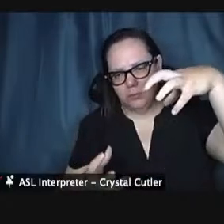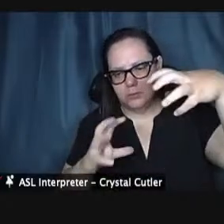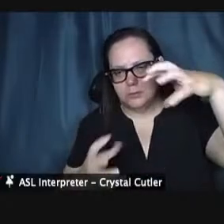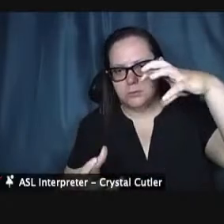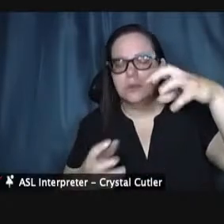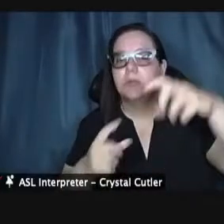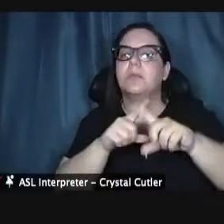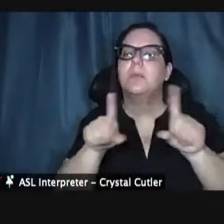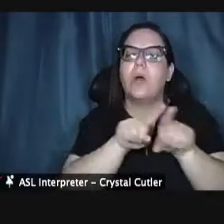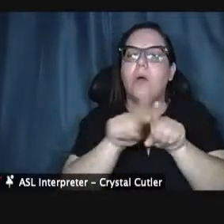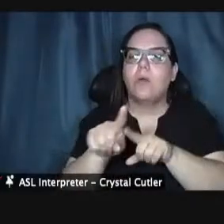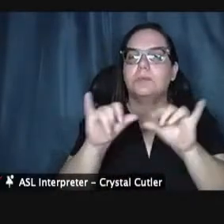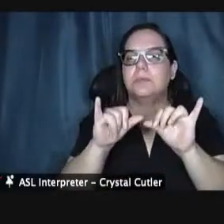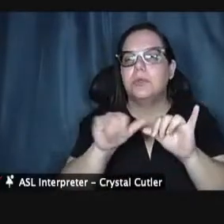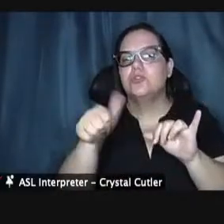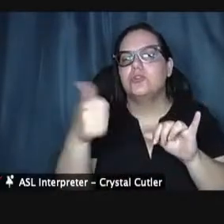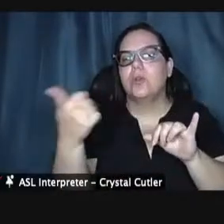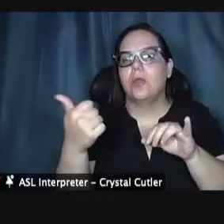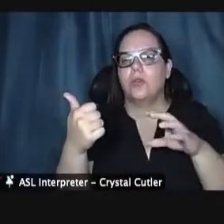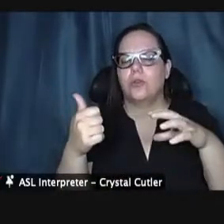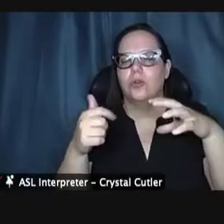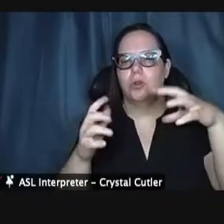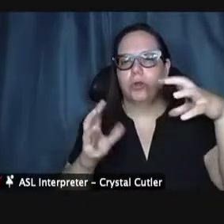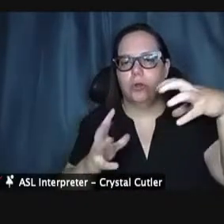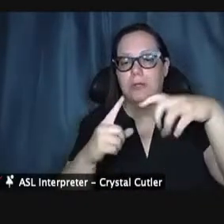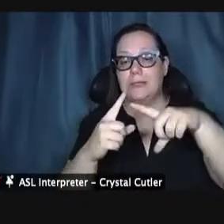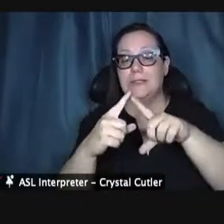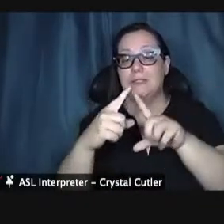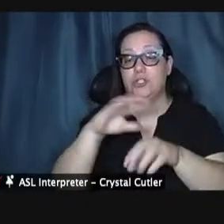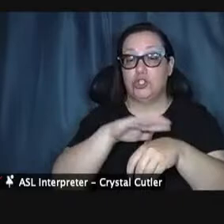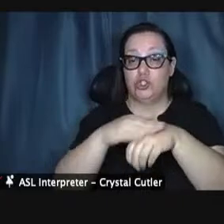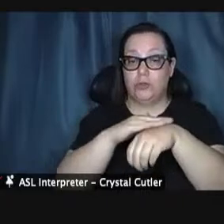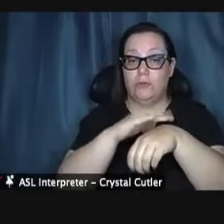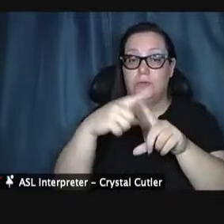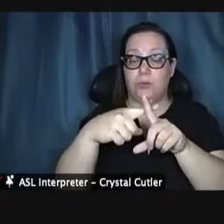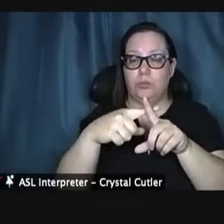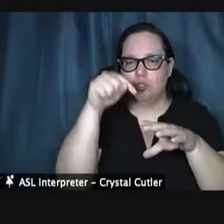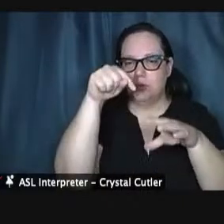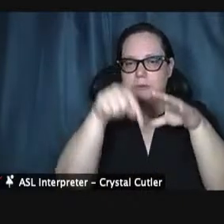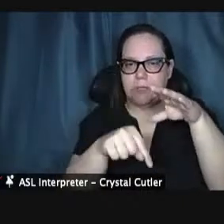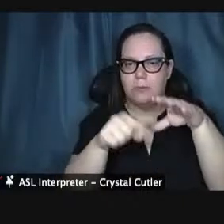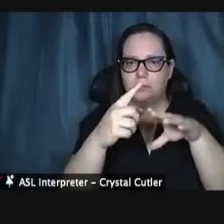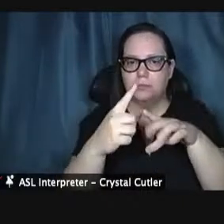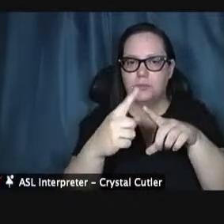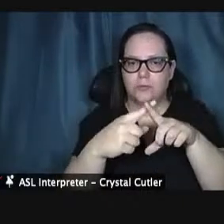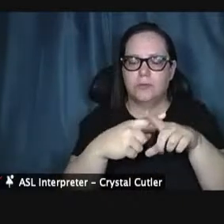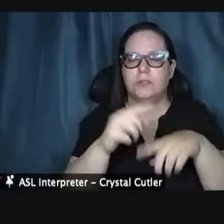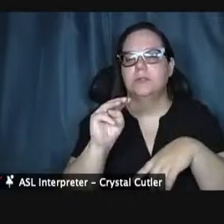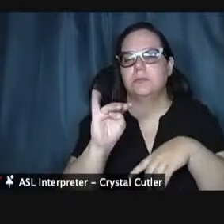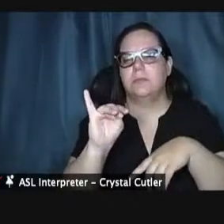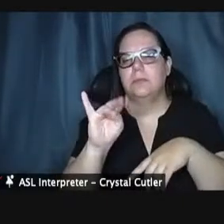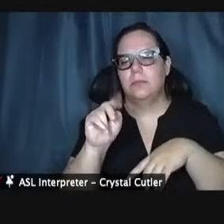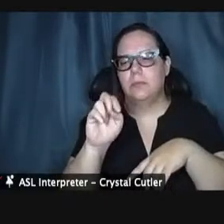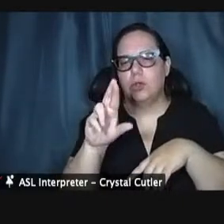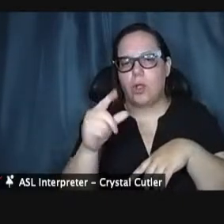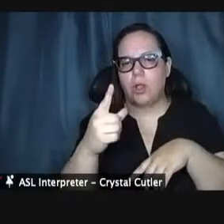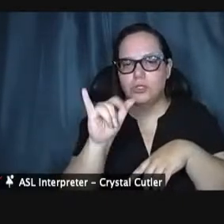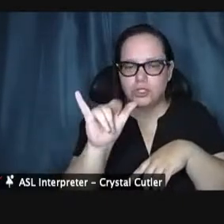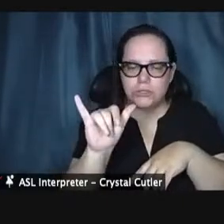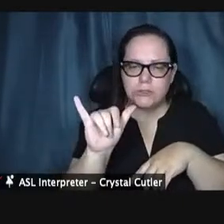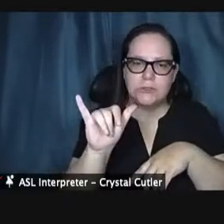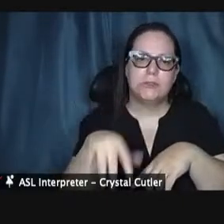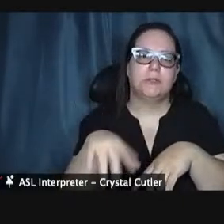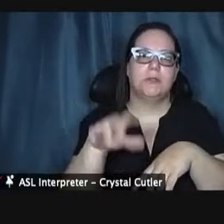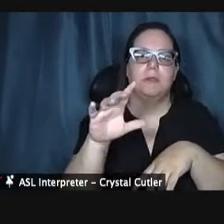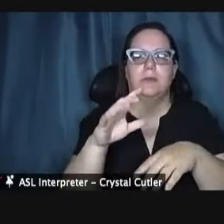including subsurface temperature, mineralogy, geomechanics, composition, etc. Because all these